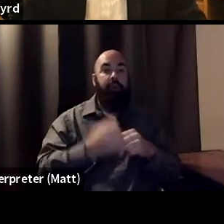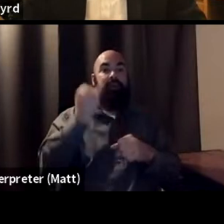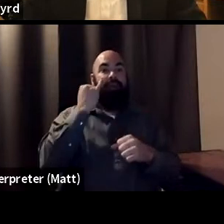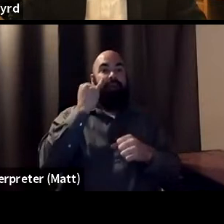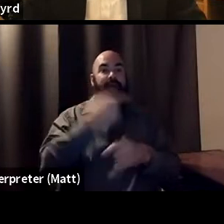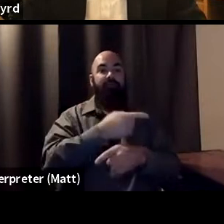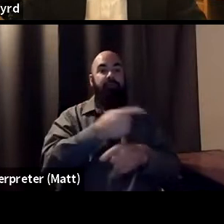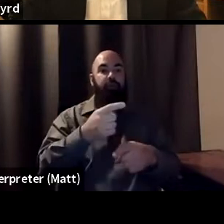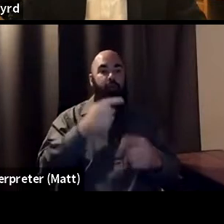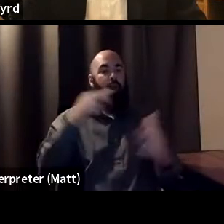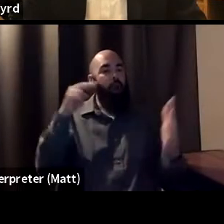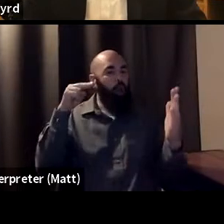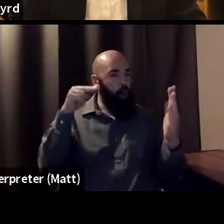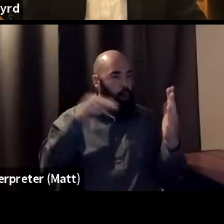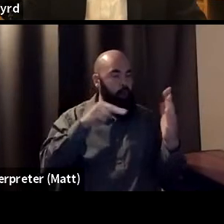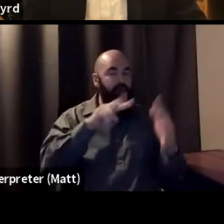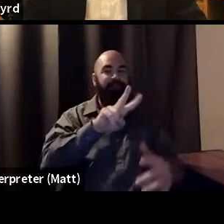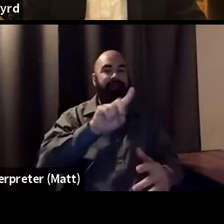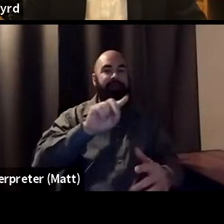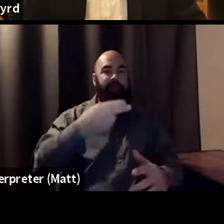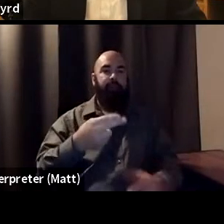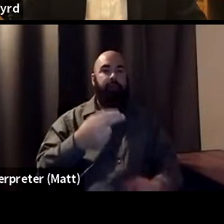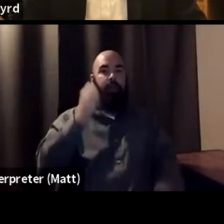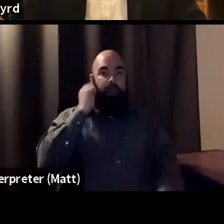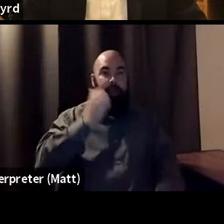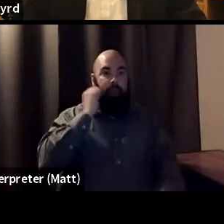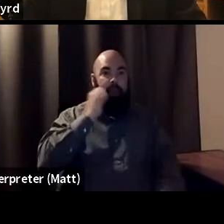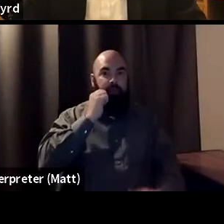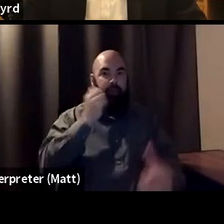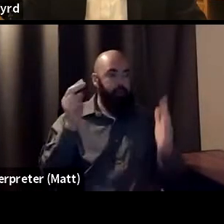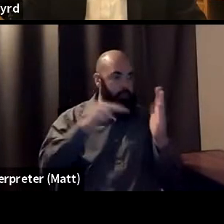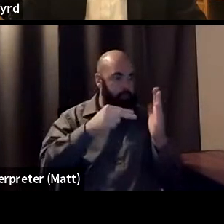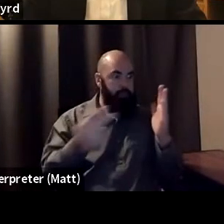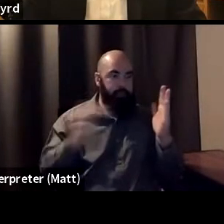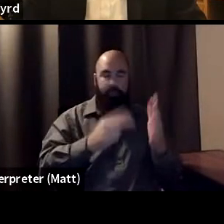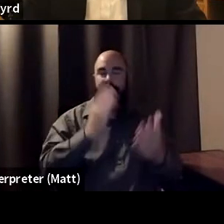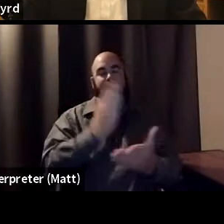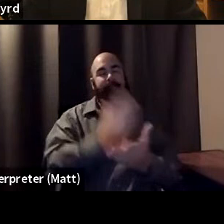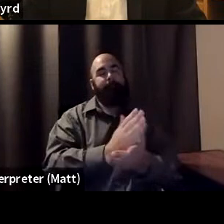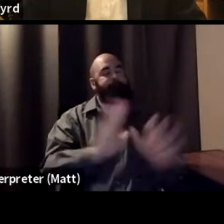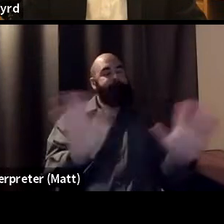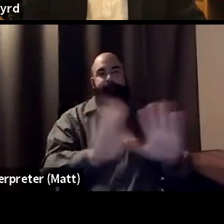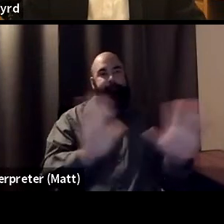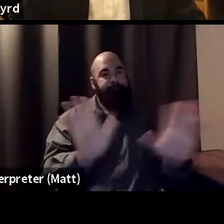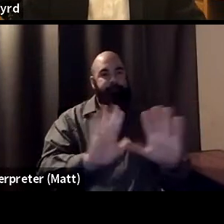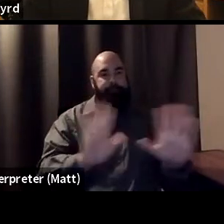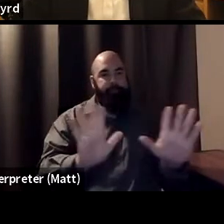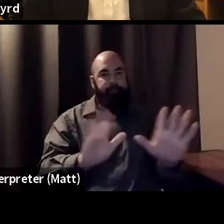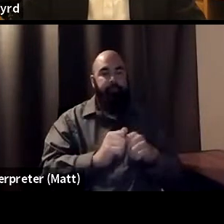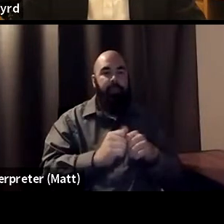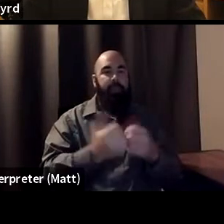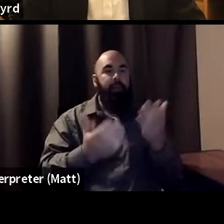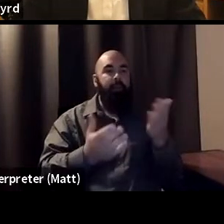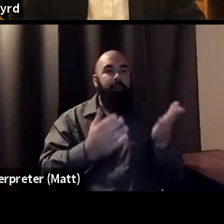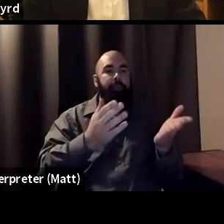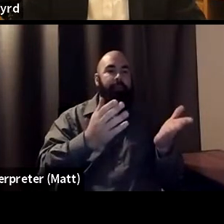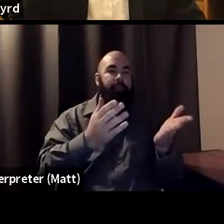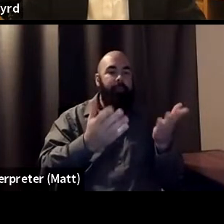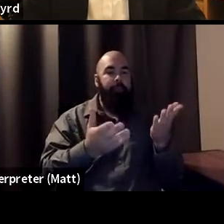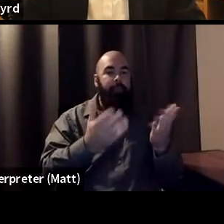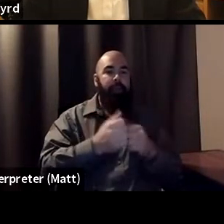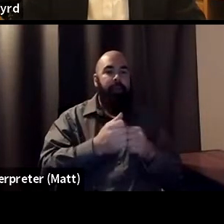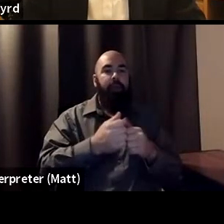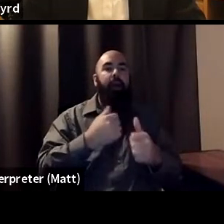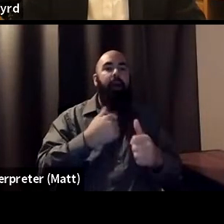at the VDH website on a daily basis, please stop. Okay, look at it like this. Okay,